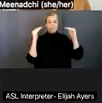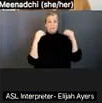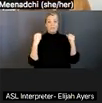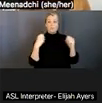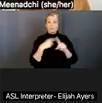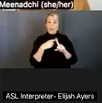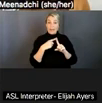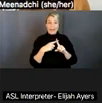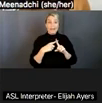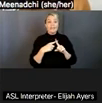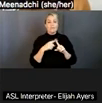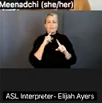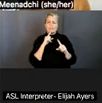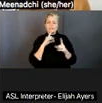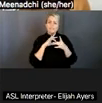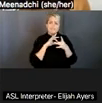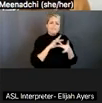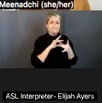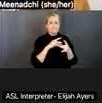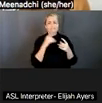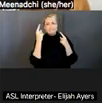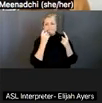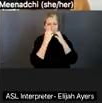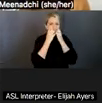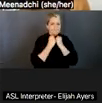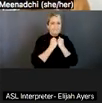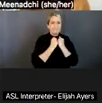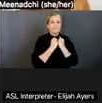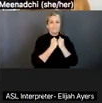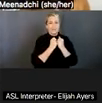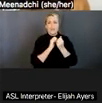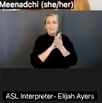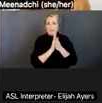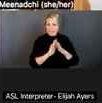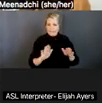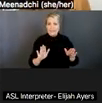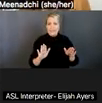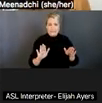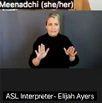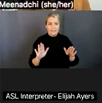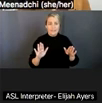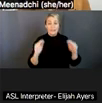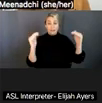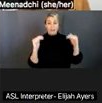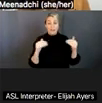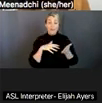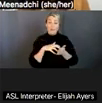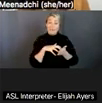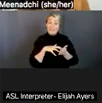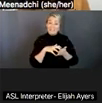consideration for others really prioritizes and values peace. The weakness, this one can